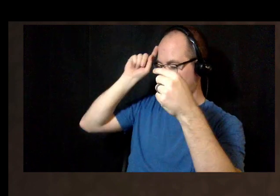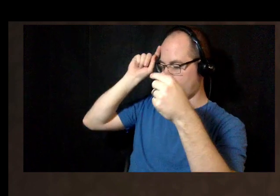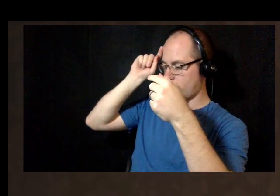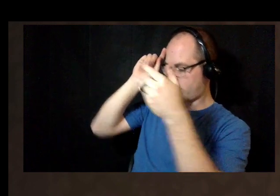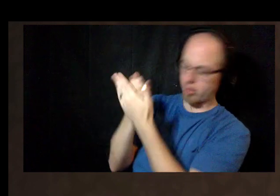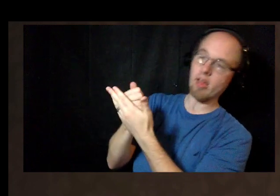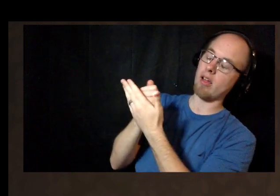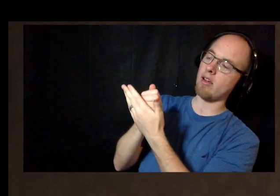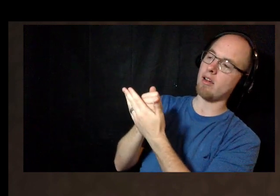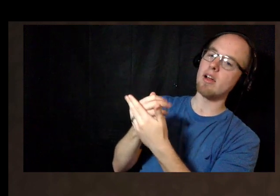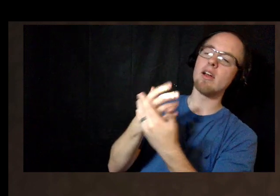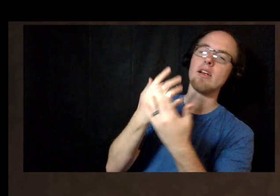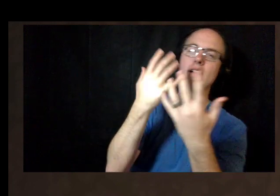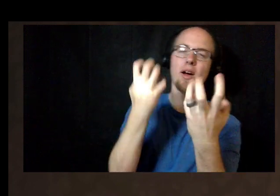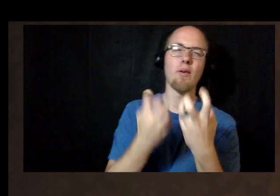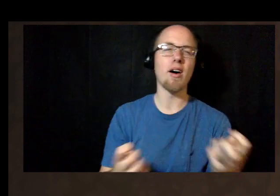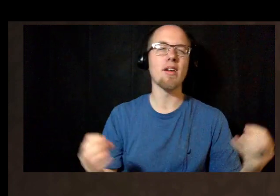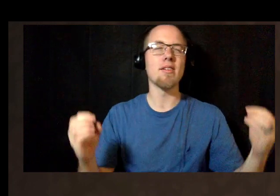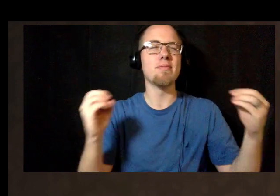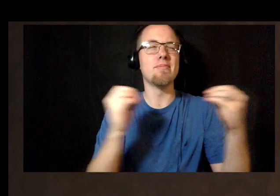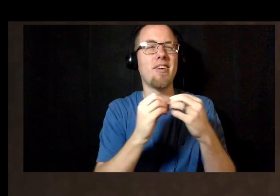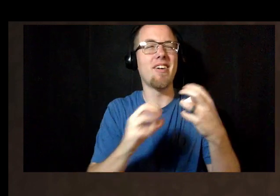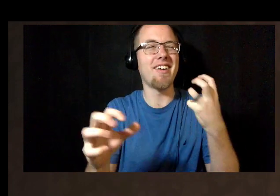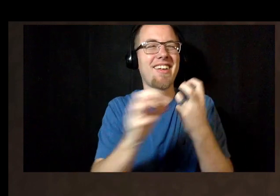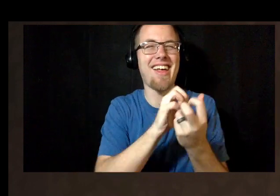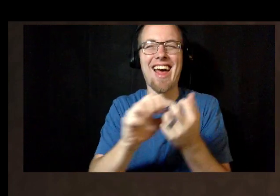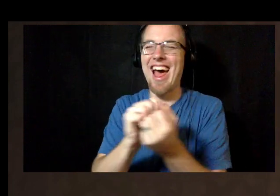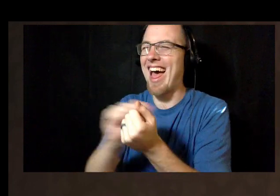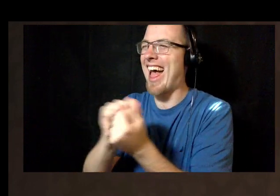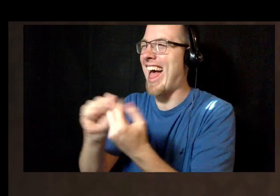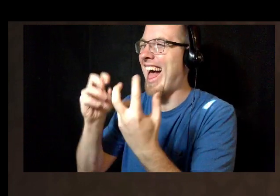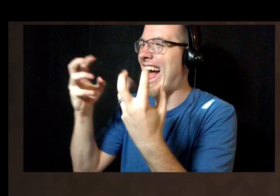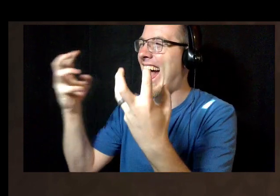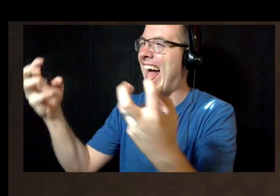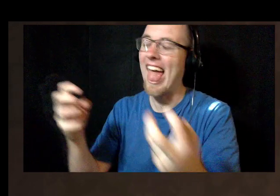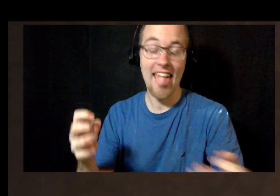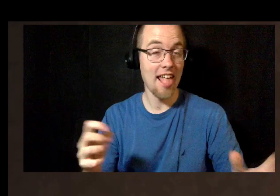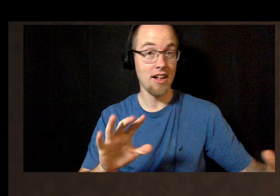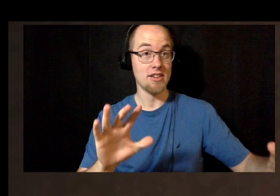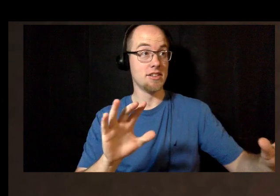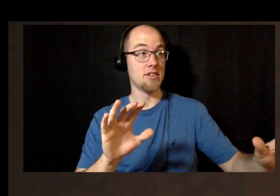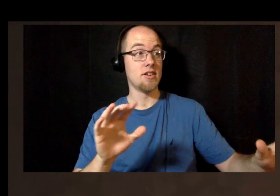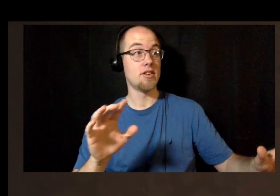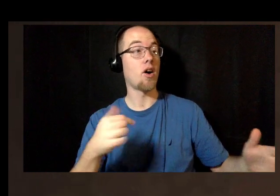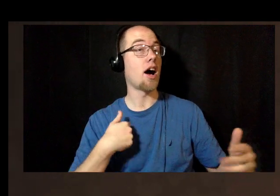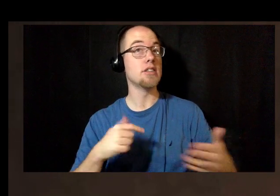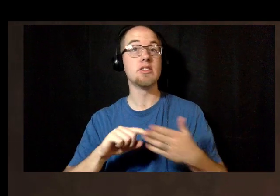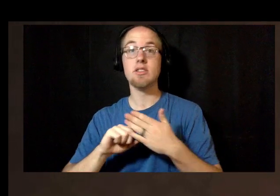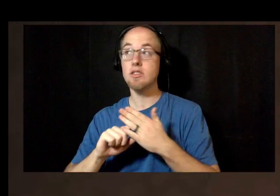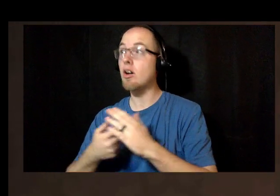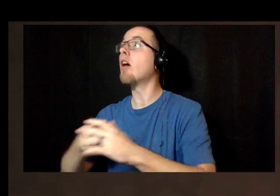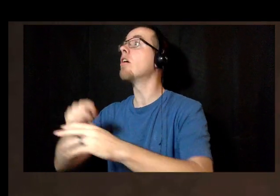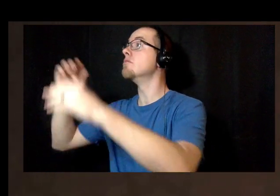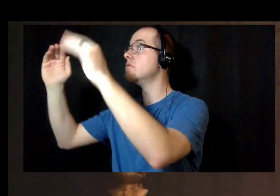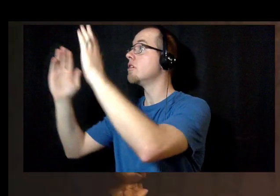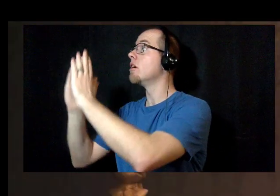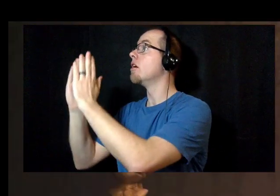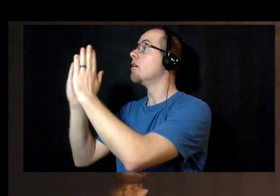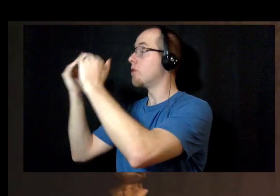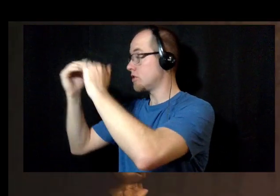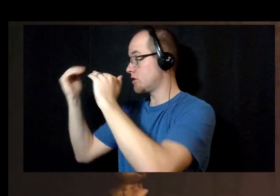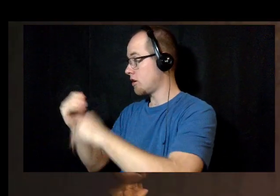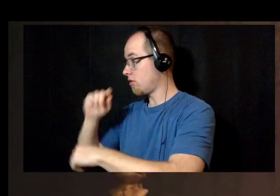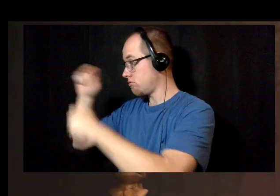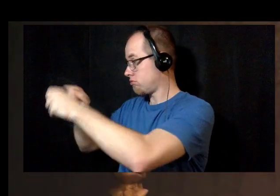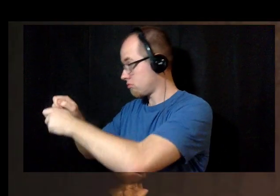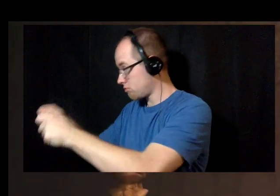now hungry for more destruction. So as I started tying the bookshelf down to my